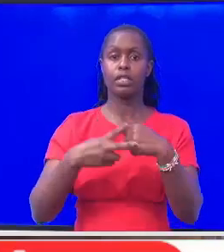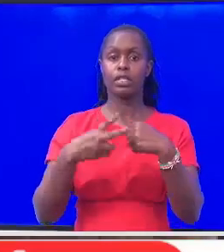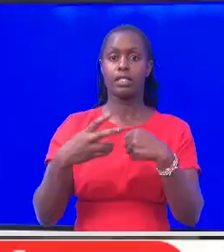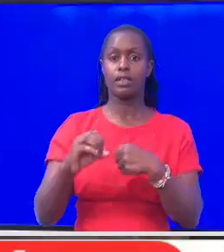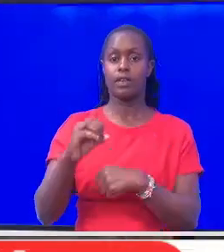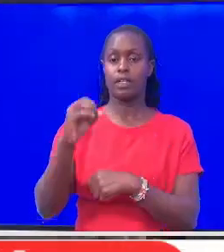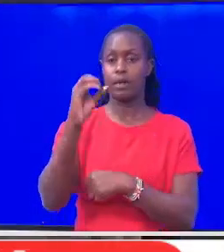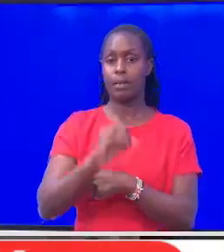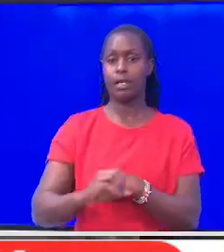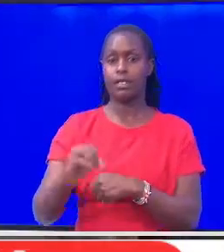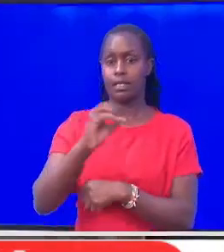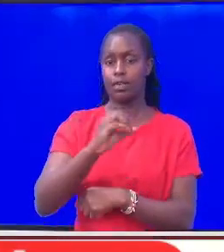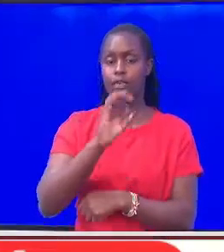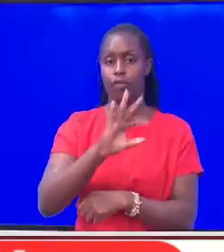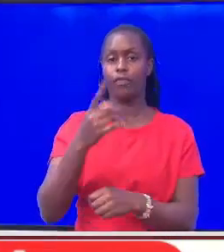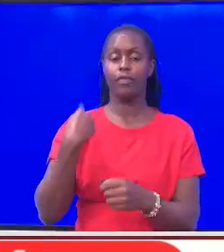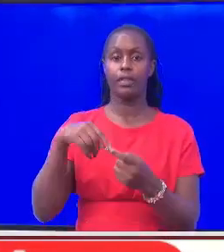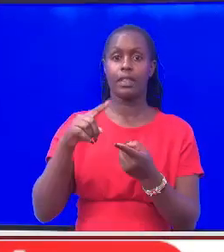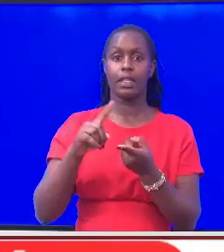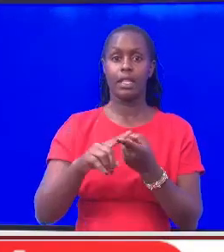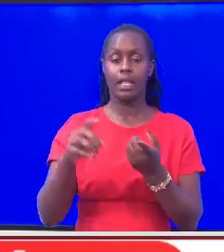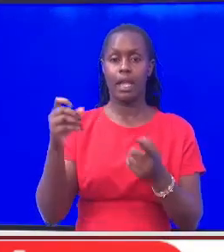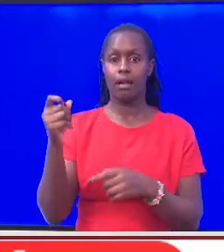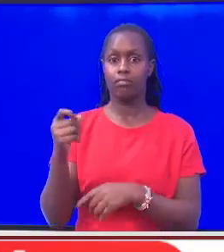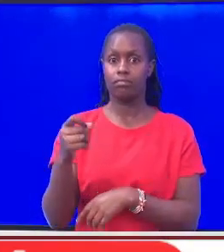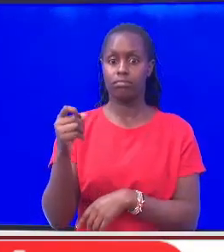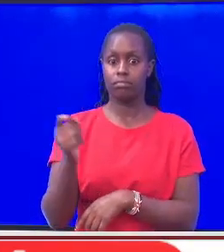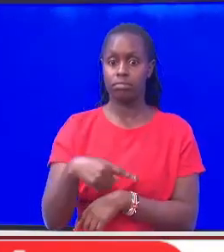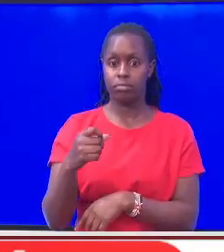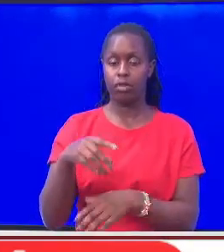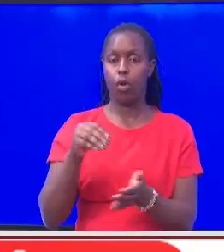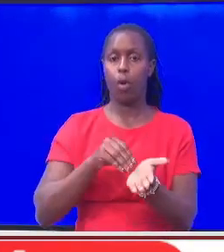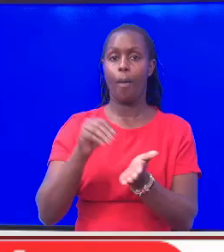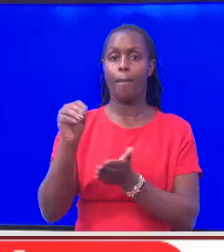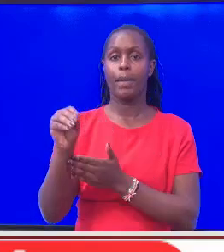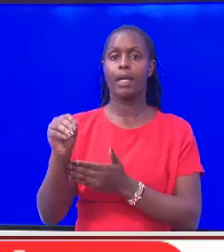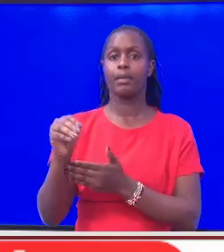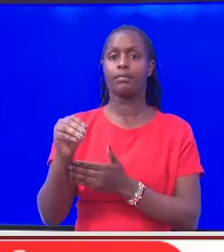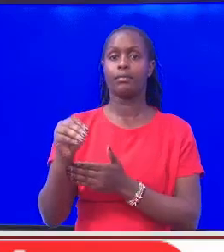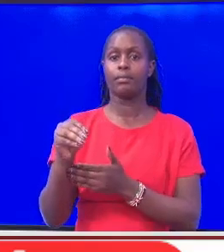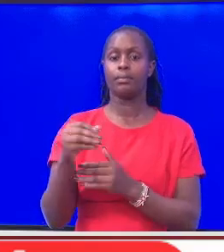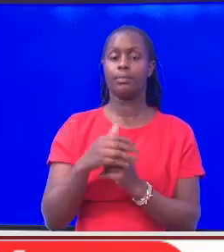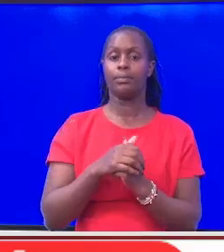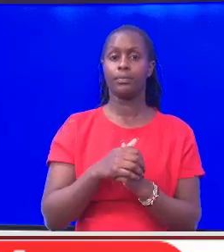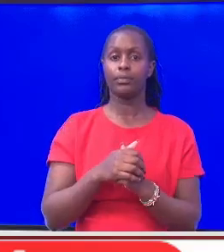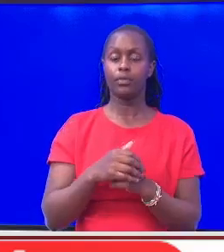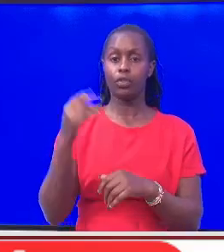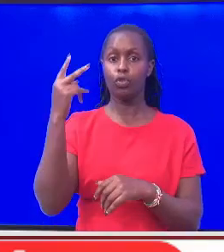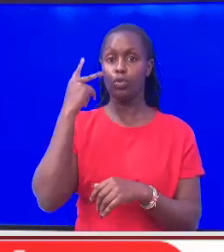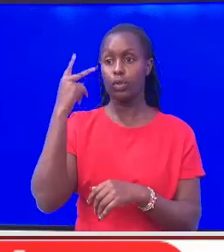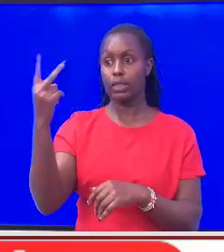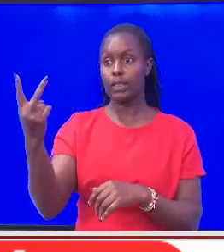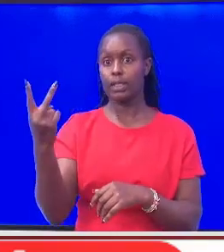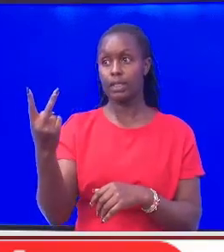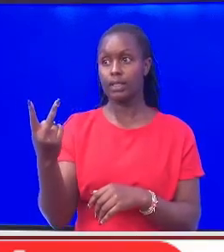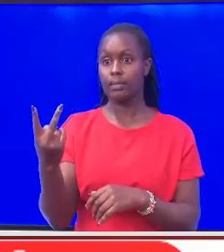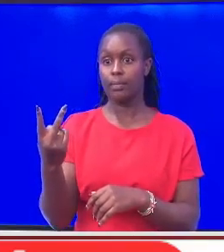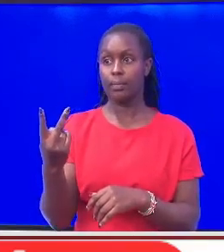in paying off wages. And I've seen, especially in the manual payrolls, you will find